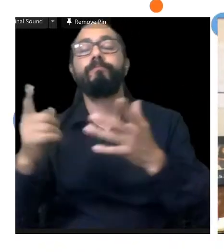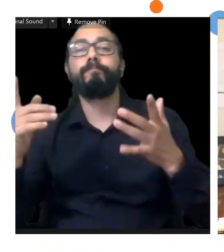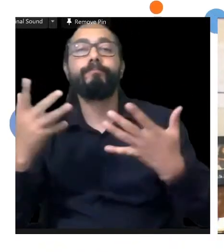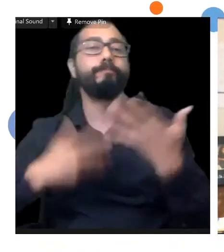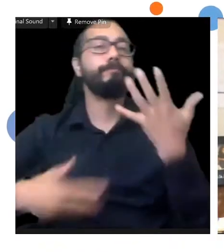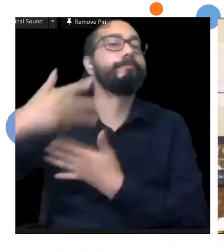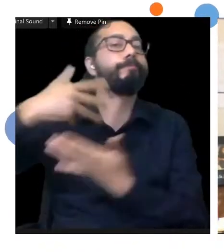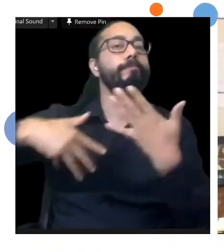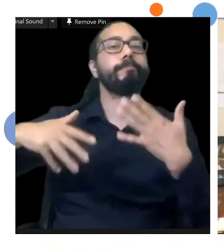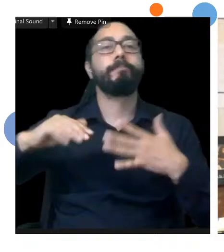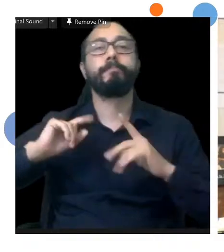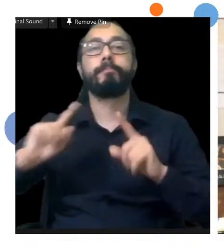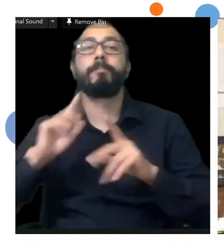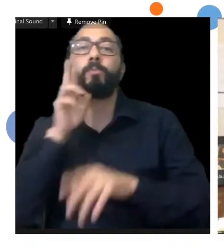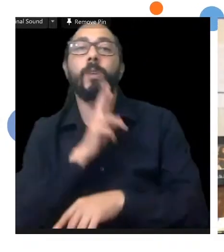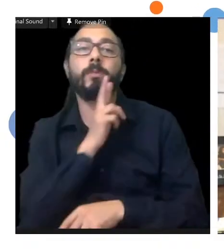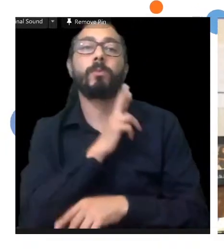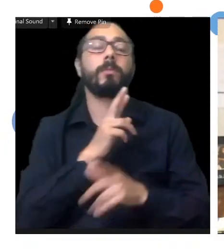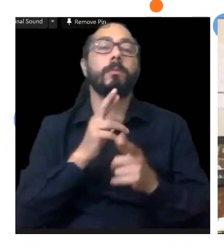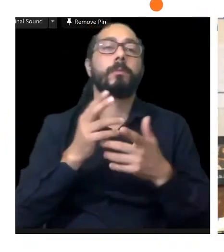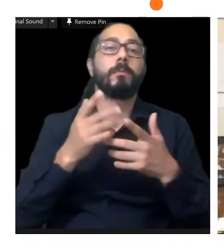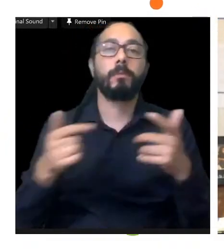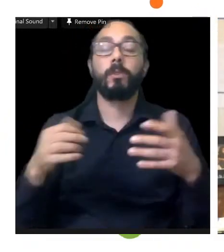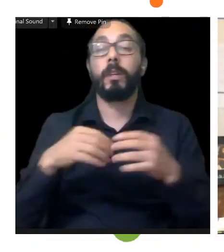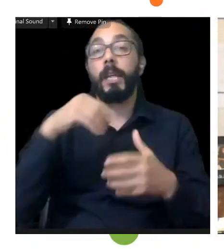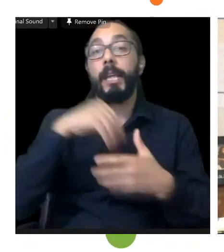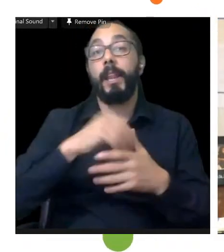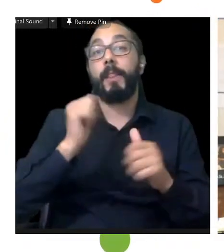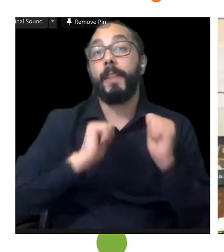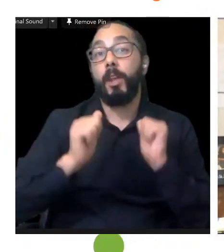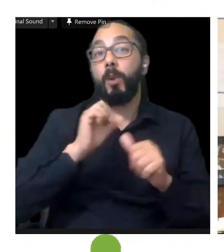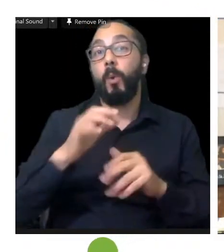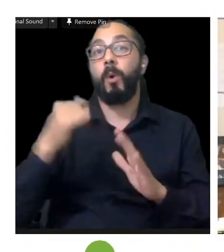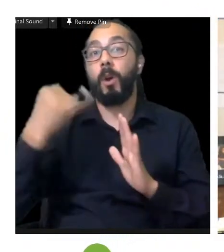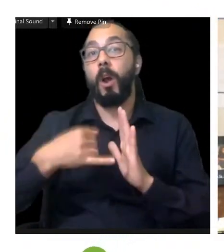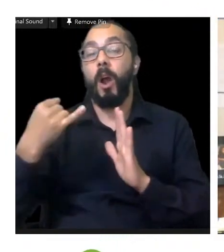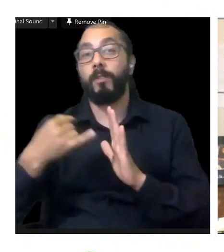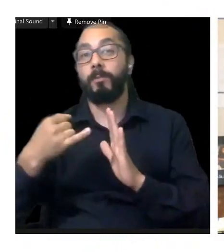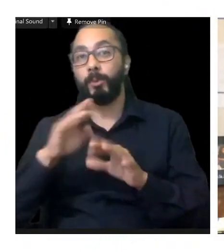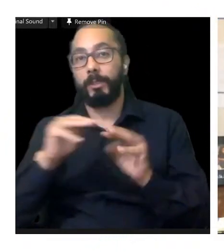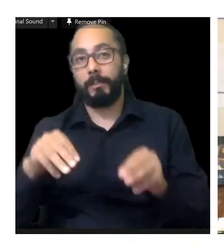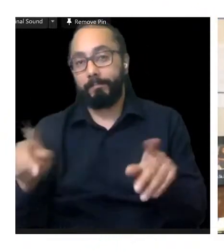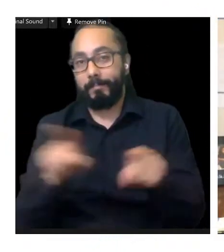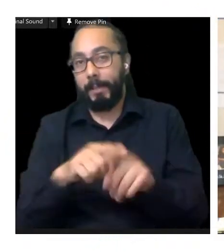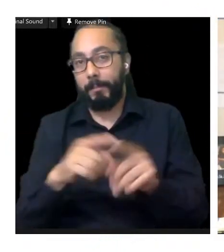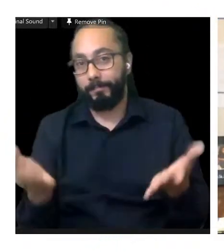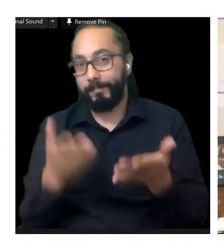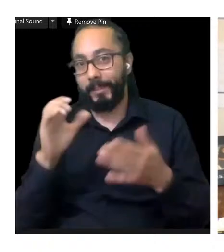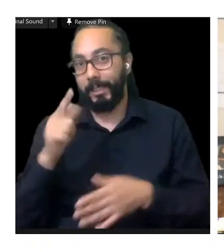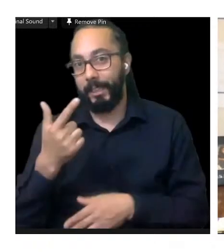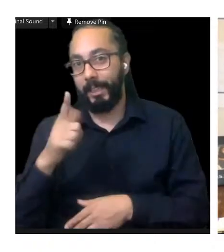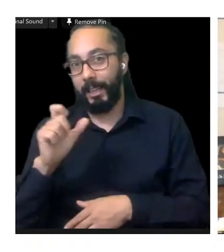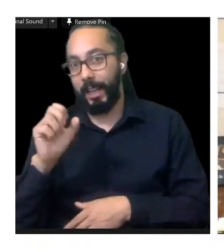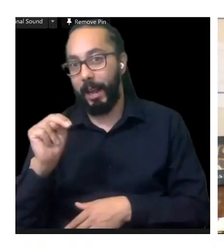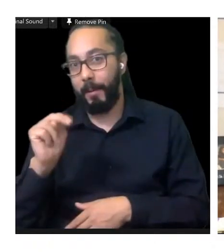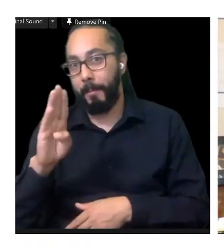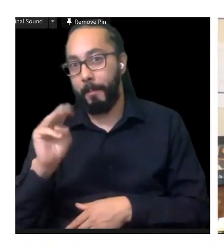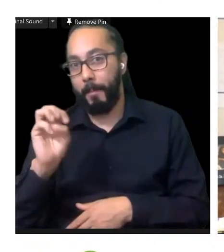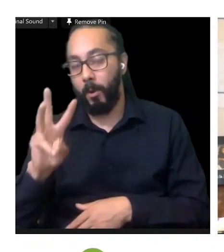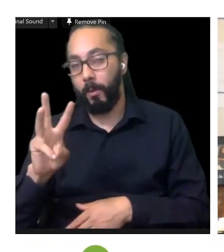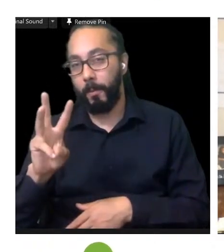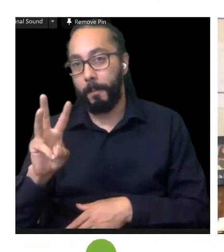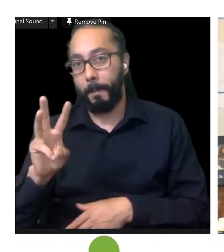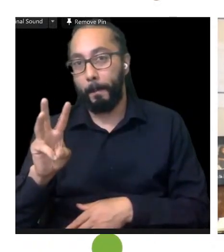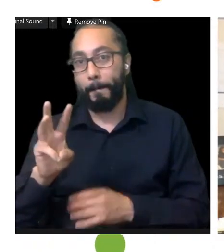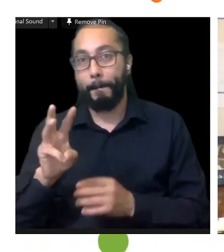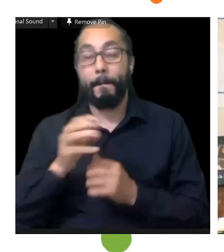restaurants or in the theater or in art museums like at Glenbow. I think that when that happens, replacing